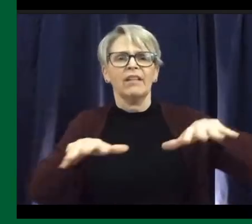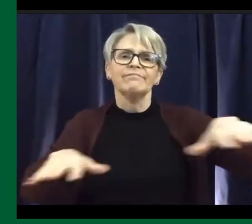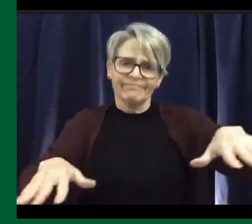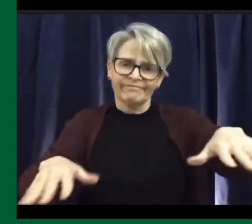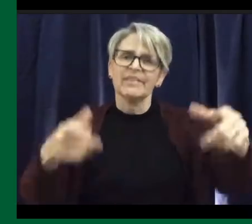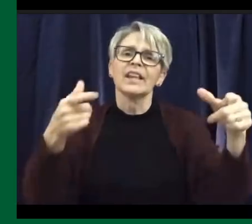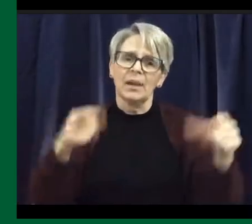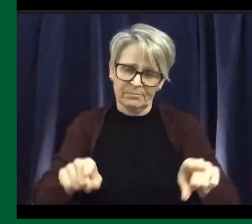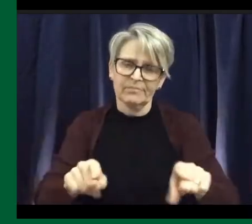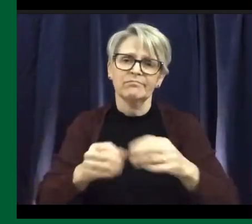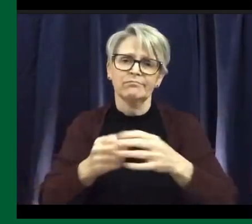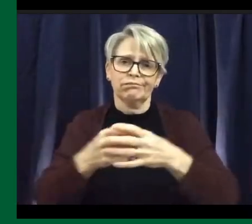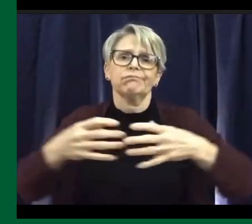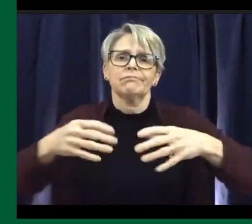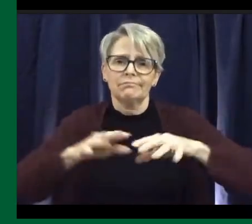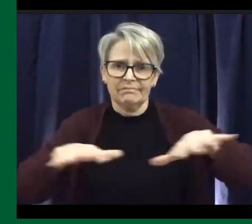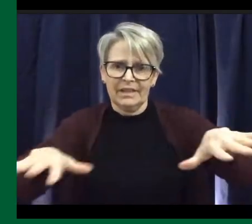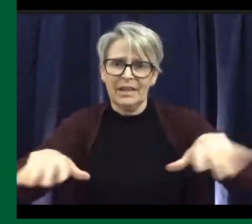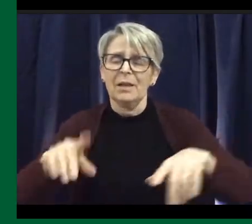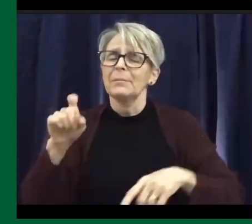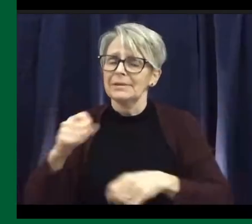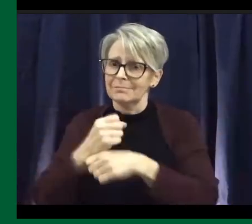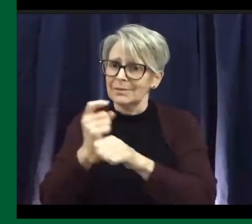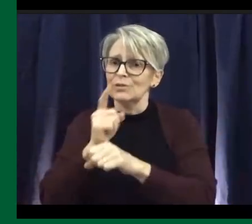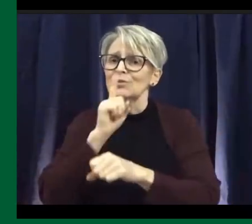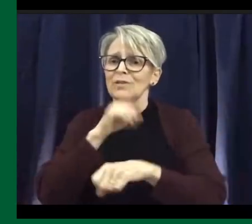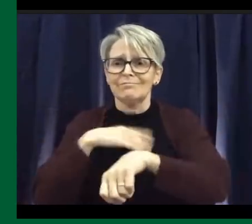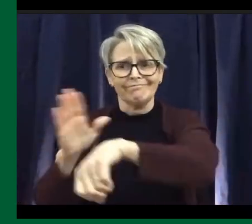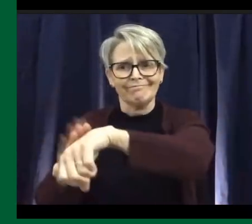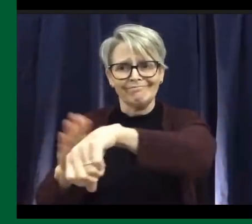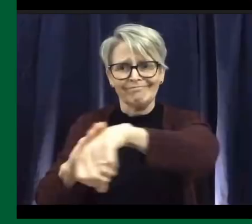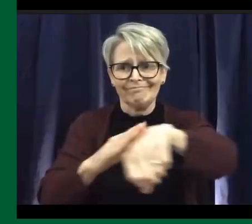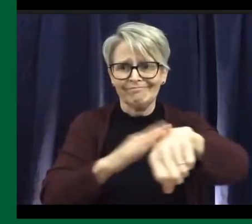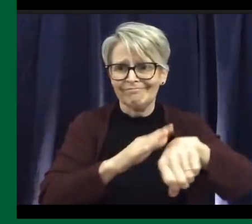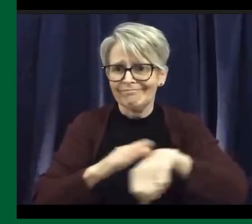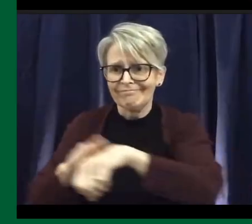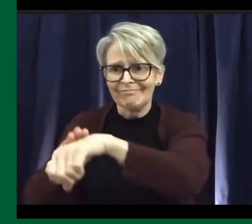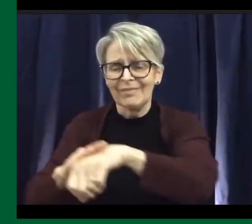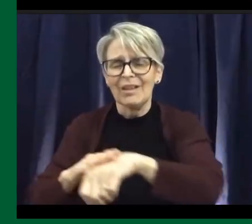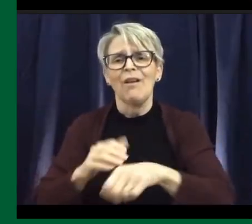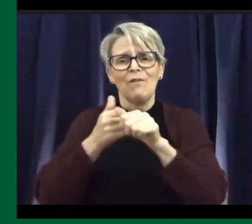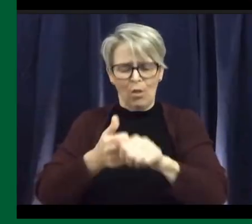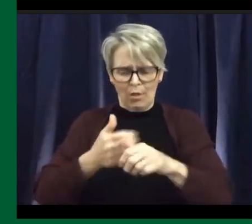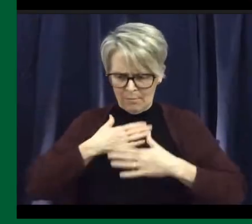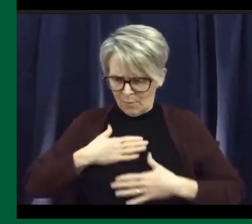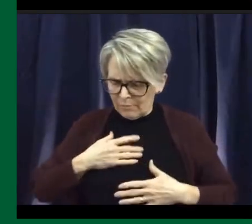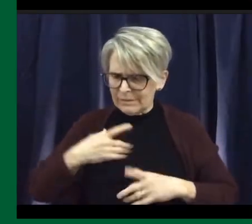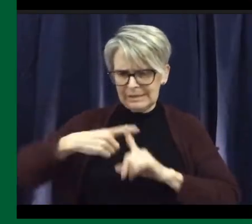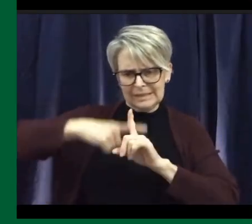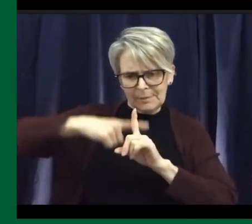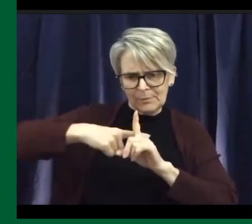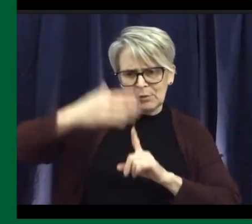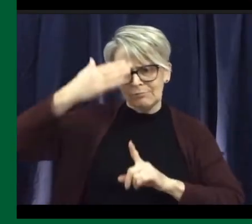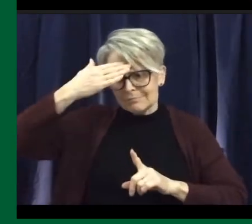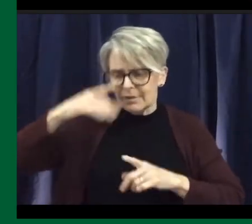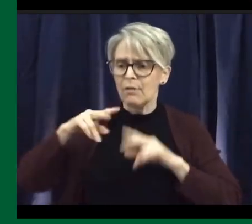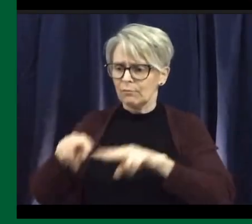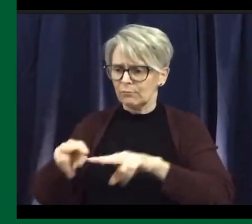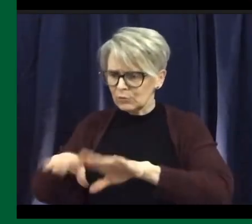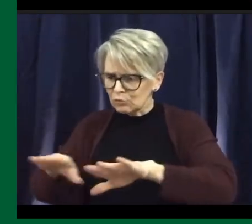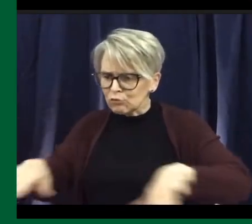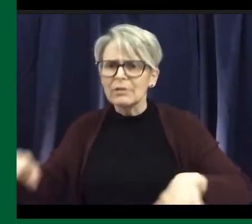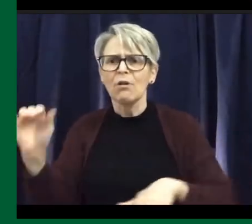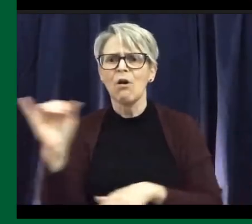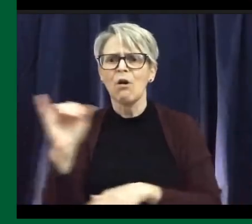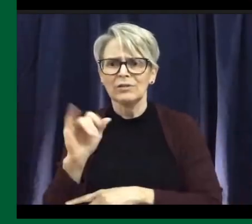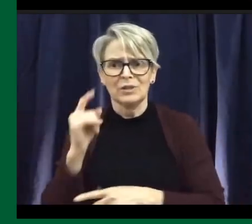And I think we really need to make very sure that we, monitor our symptoms every day. We monitor our children's symptoms every day. At the first